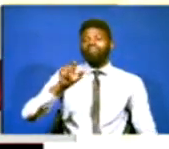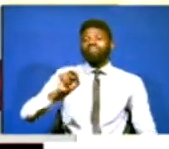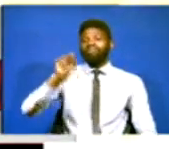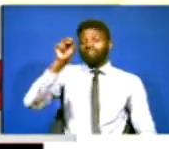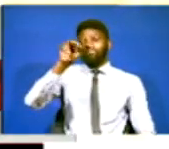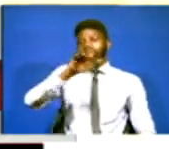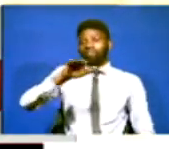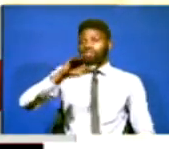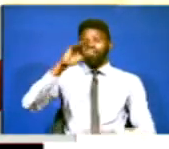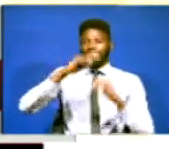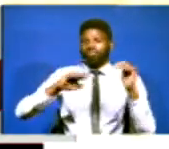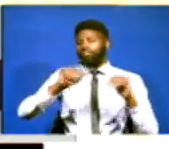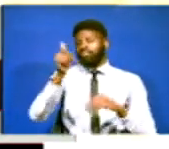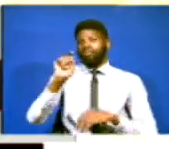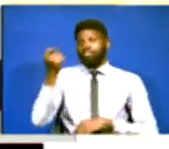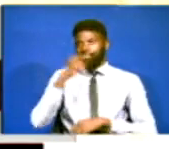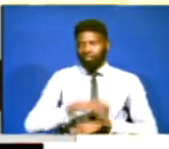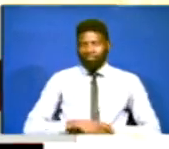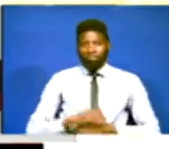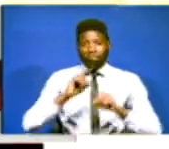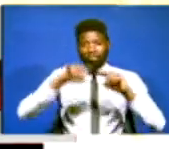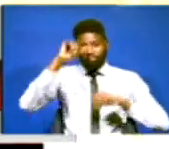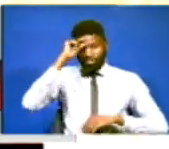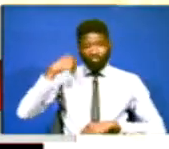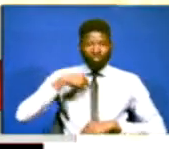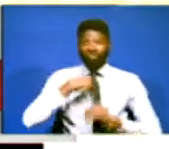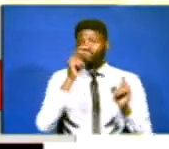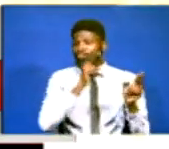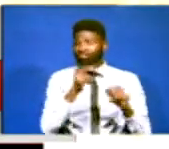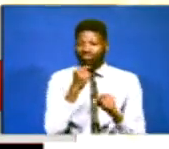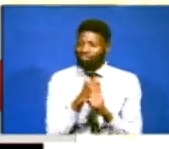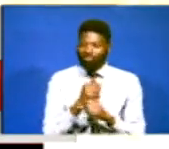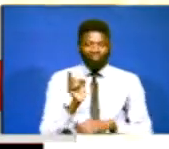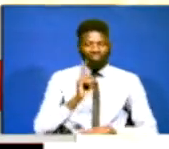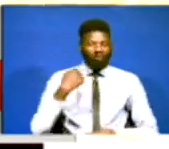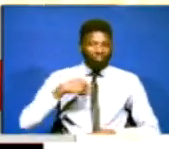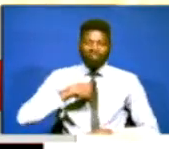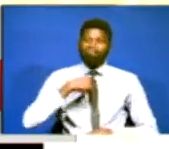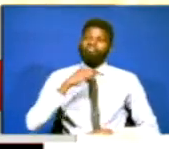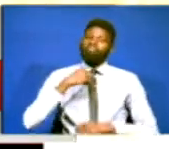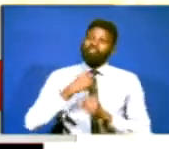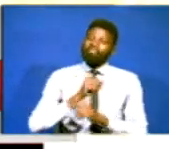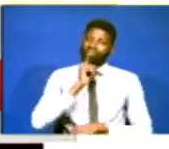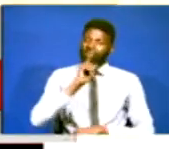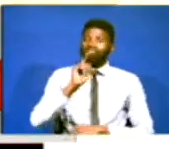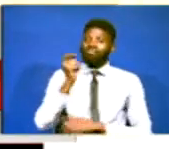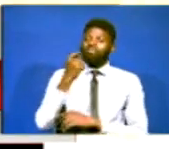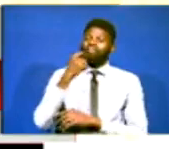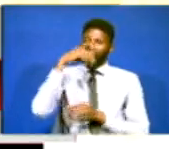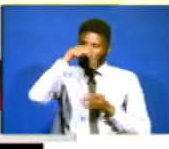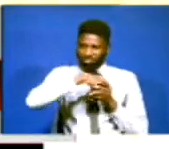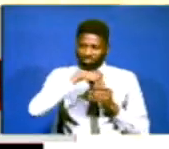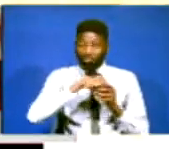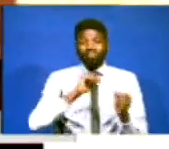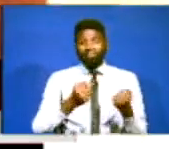government, it will not be business as usual. We will make sure that Kenya is safe internally under Professor Kindiki, and Kenya is